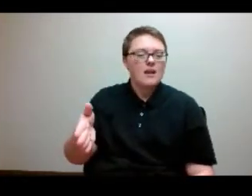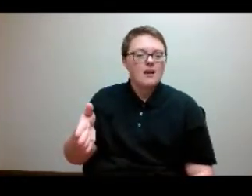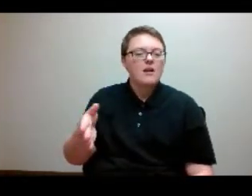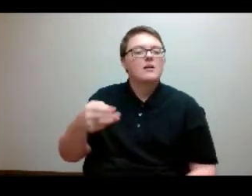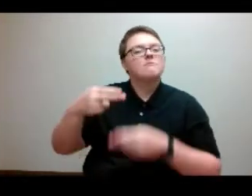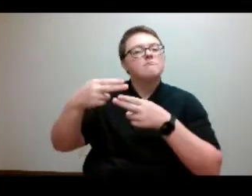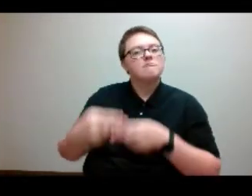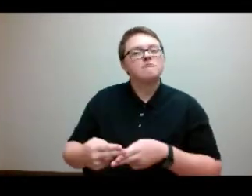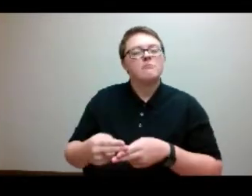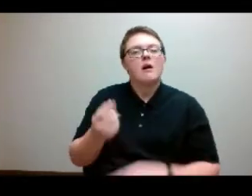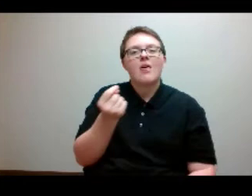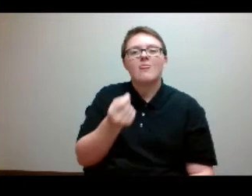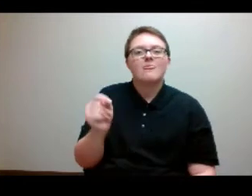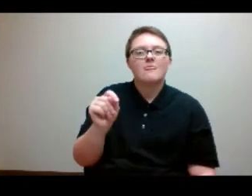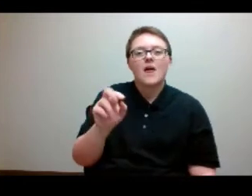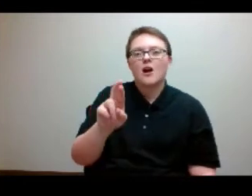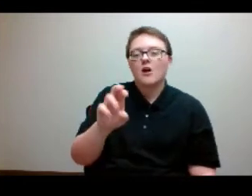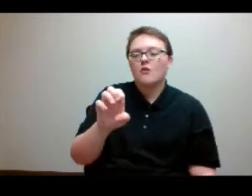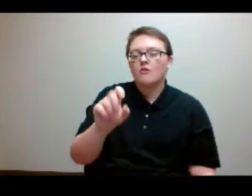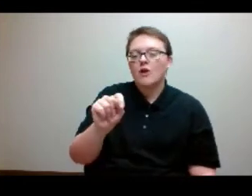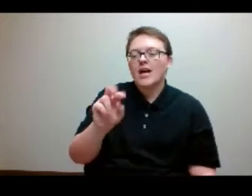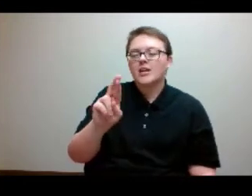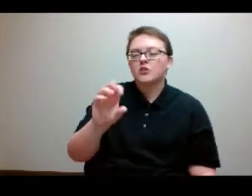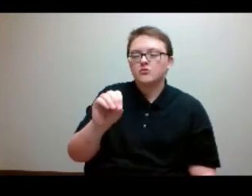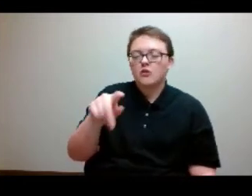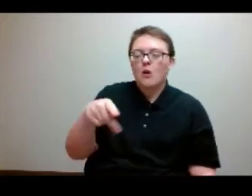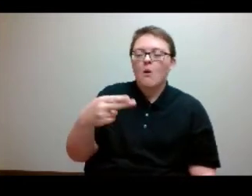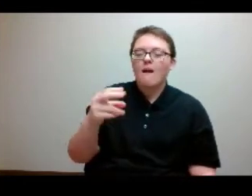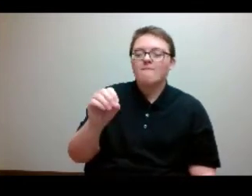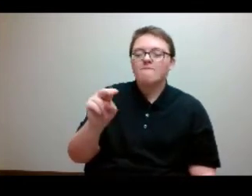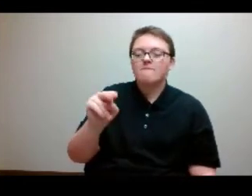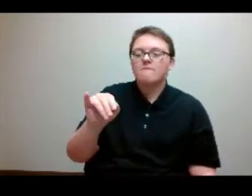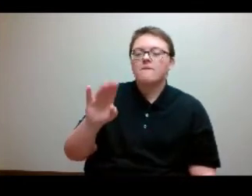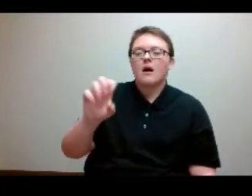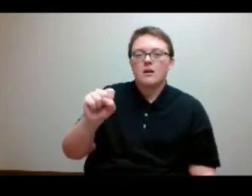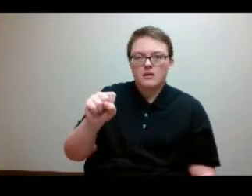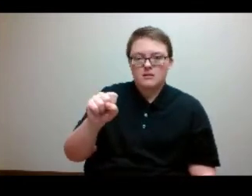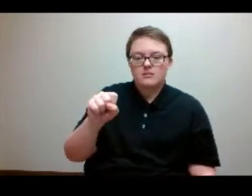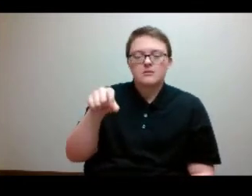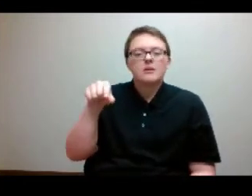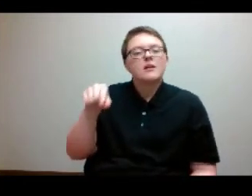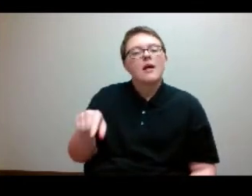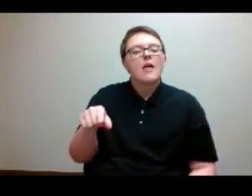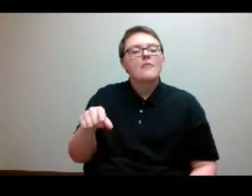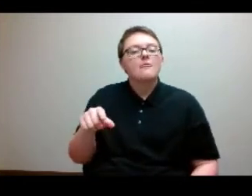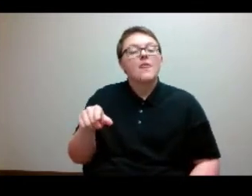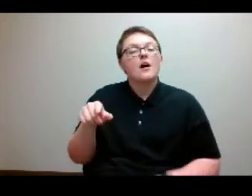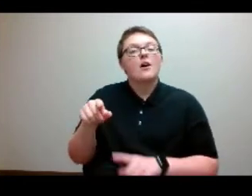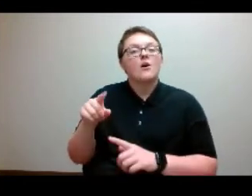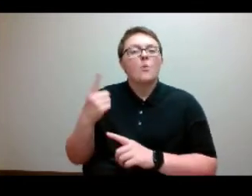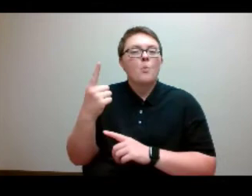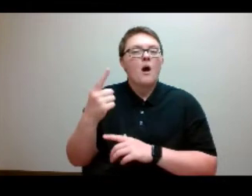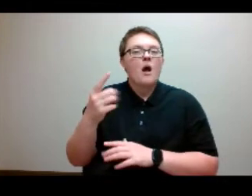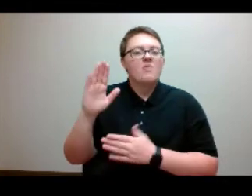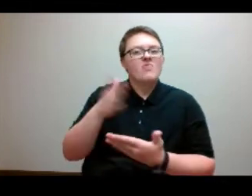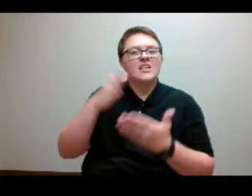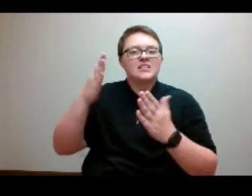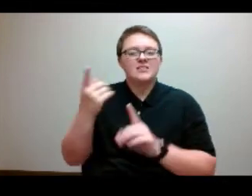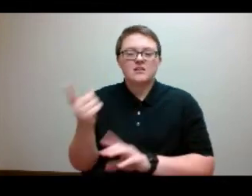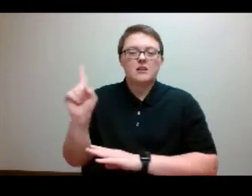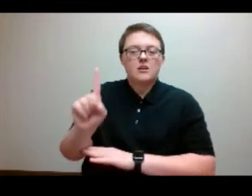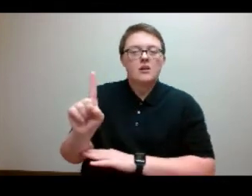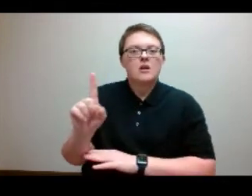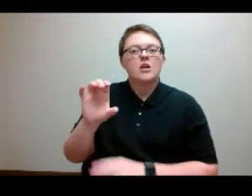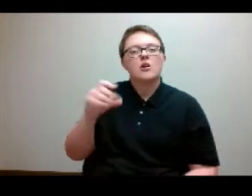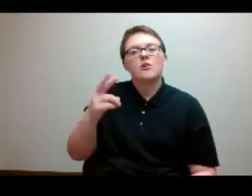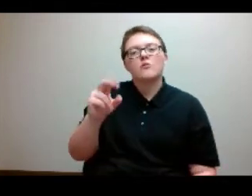entitled the Retrophonics. The Retrophonics are fronted by a longtime Fort Worth musician, Christopher Watson,